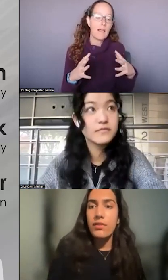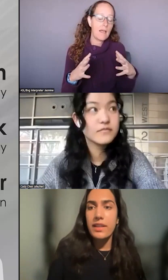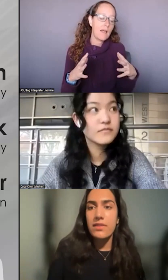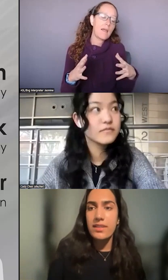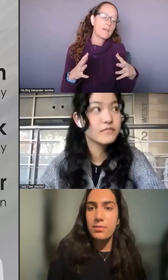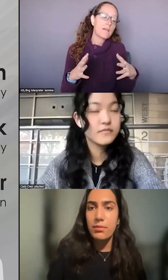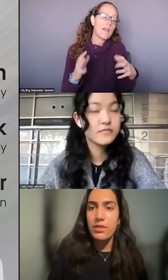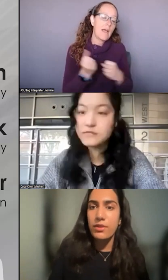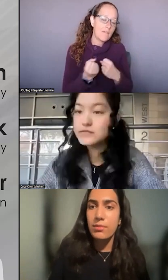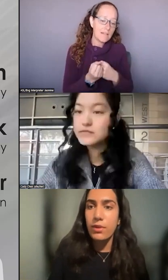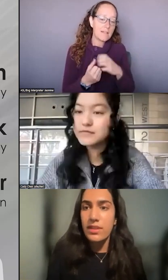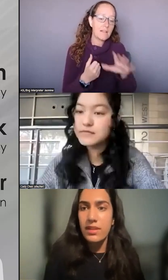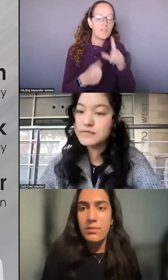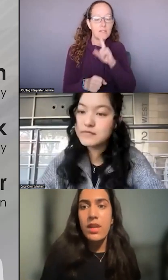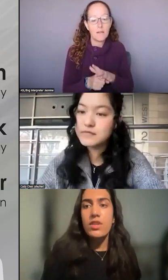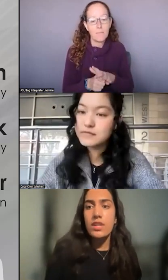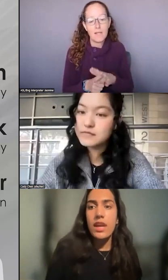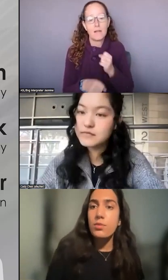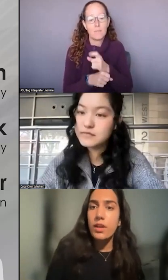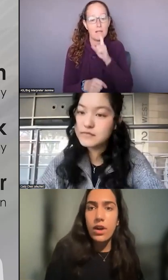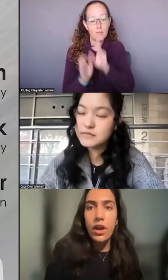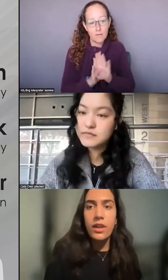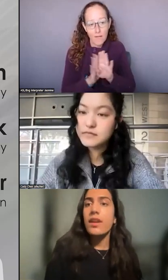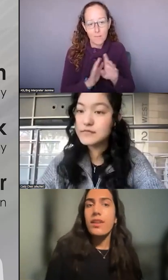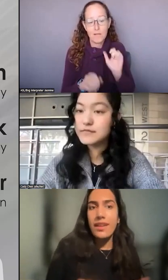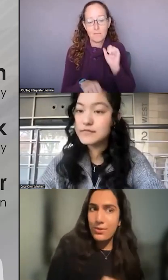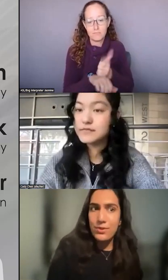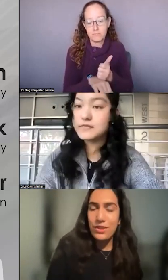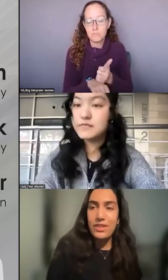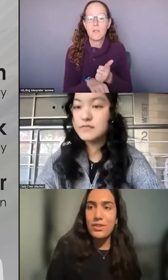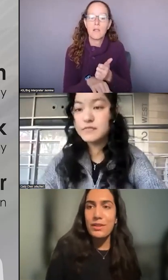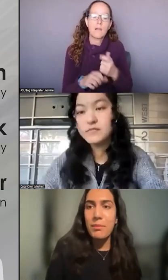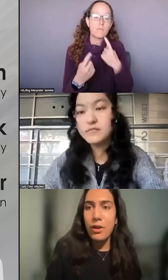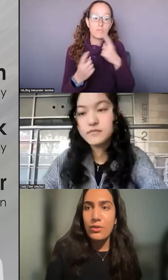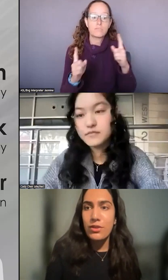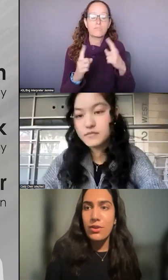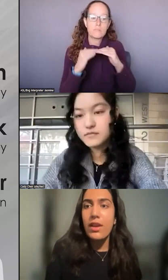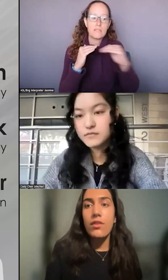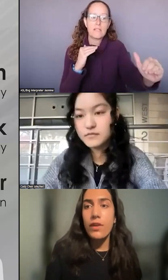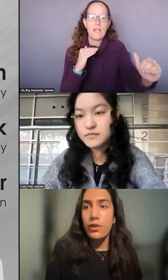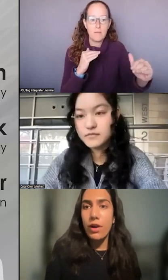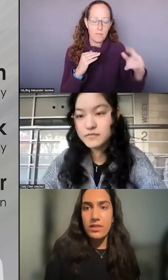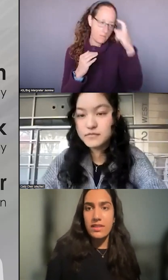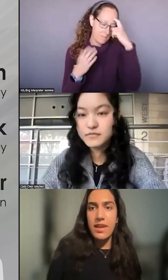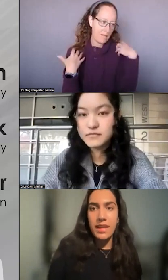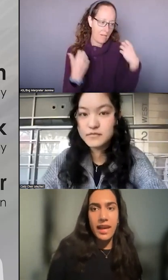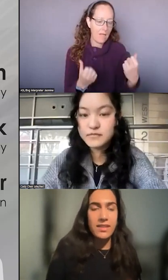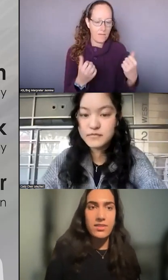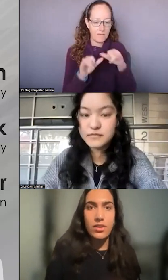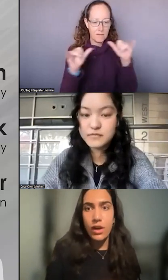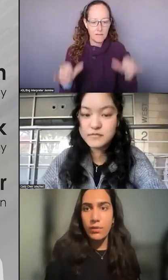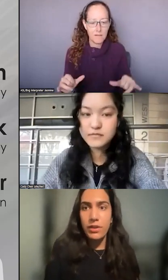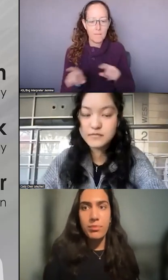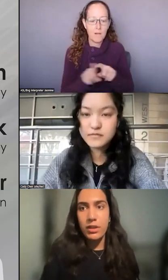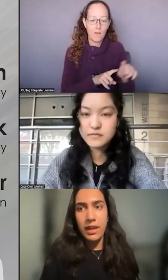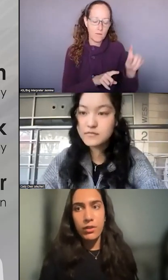sustainable, effective, and accessible mental health support systems. She has worked on the House resolution that I just talked about, but also on federal policies expanding access